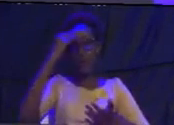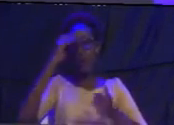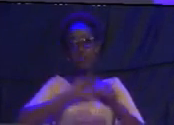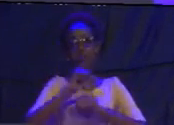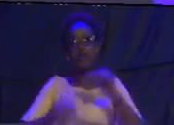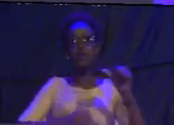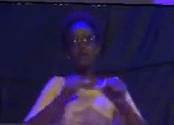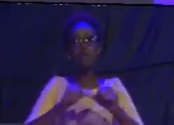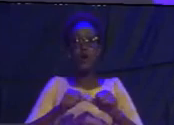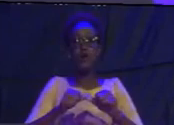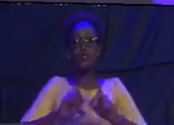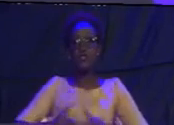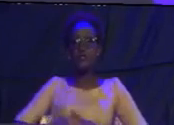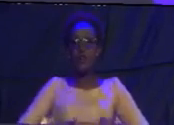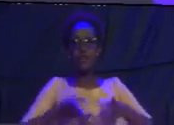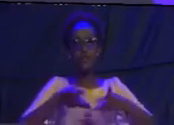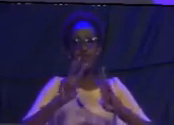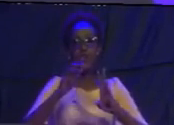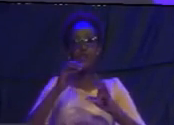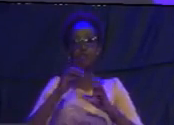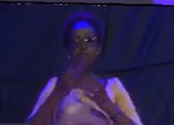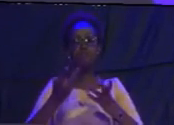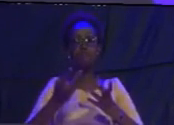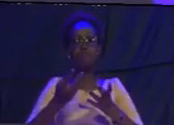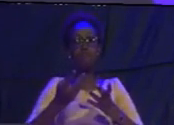In this conference, we have teachings on the seven mountains.